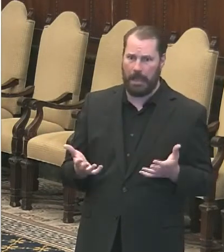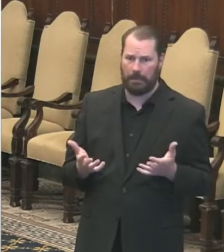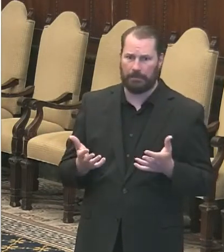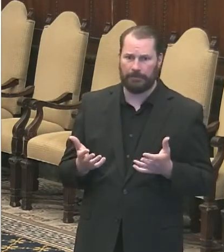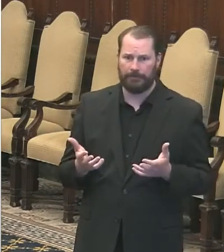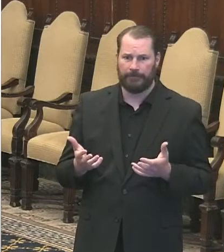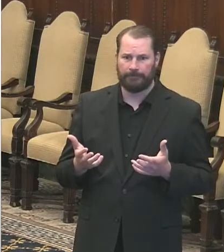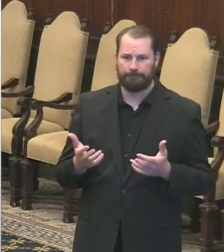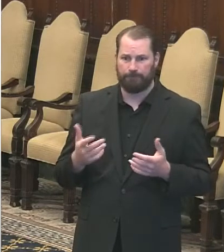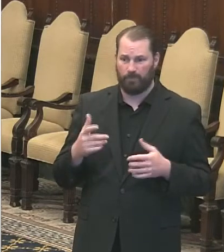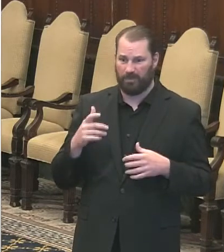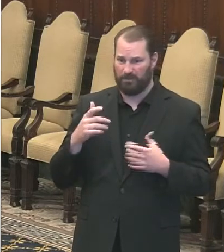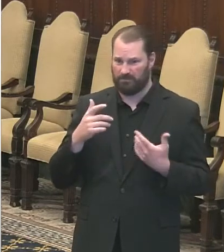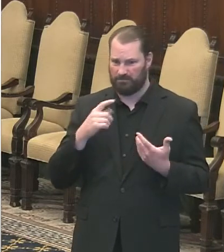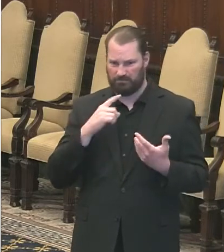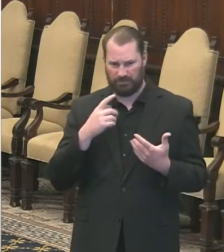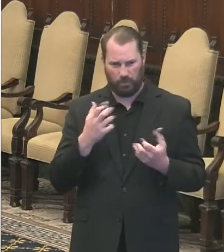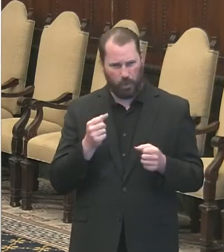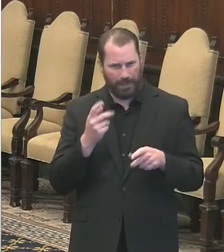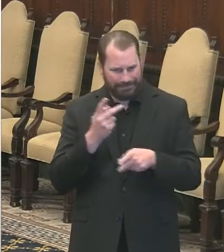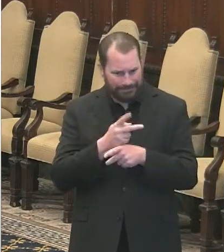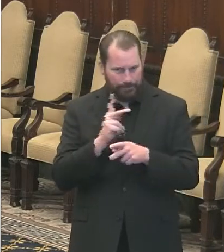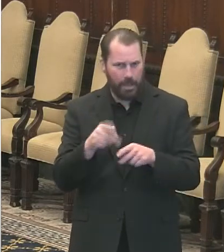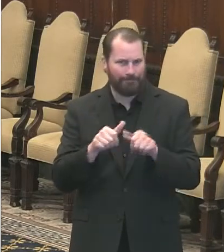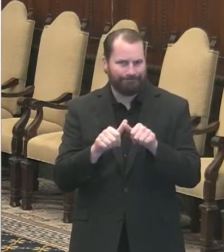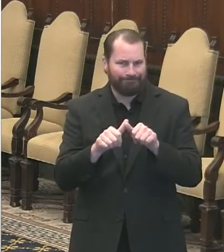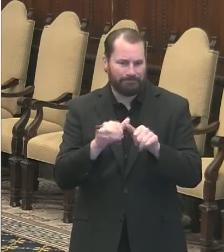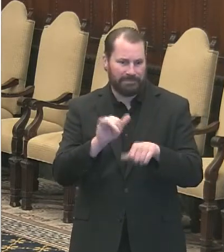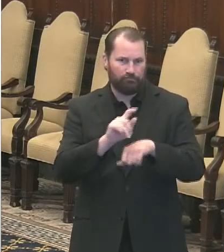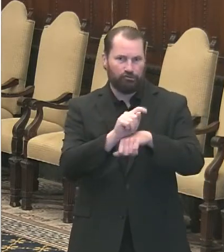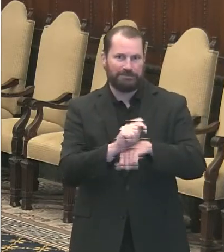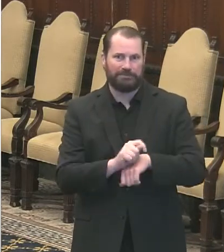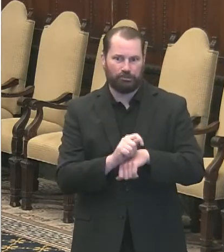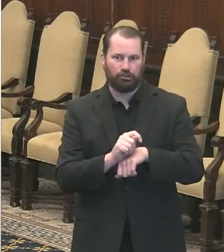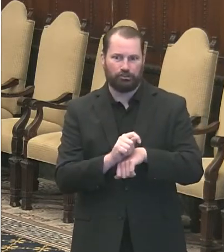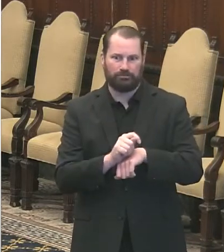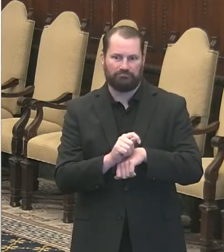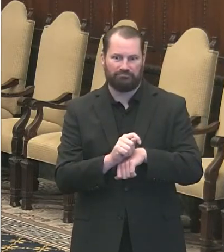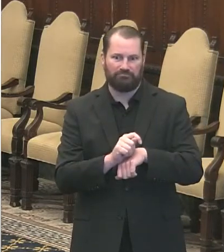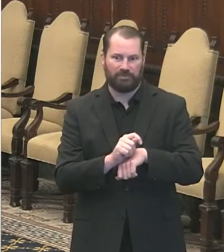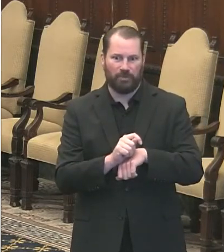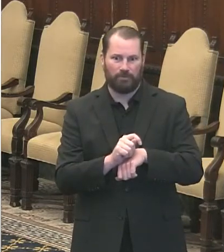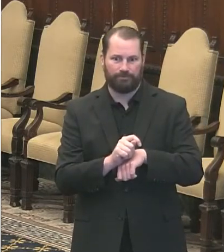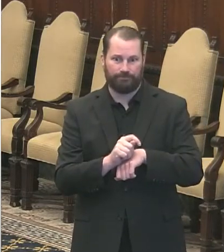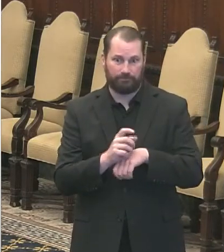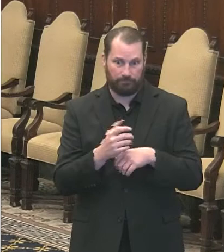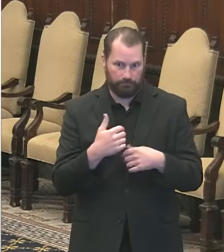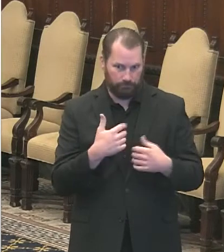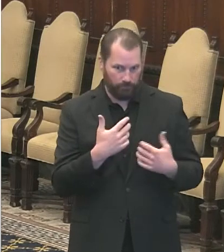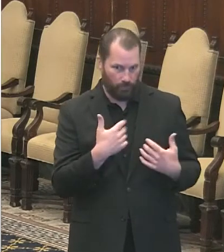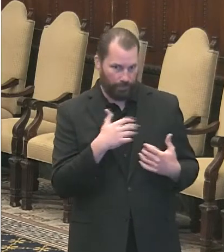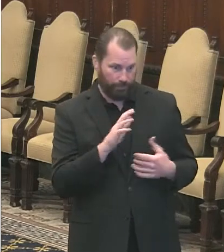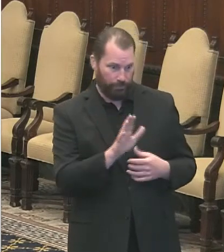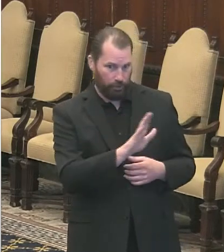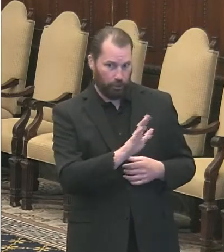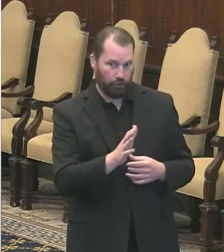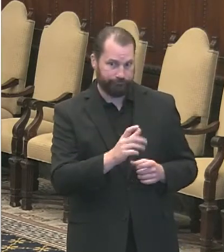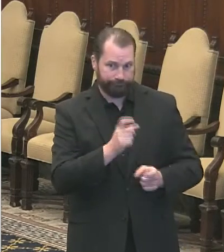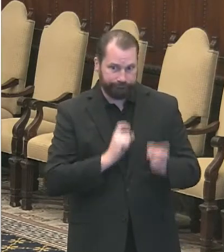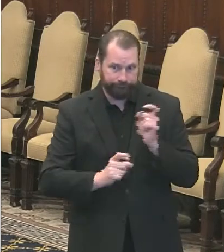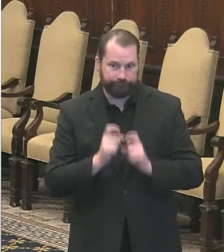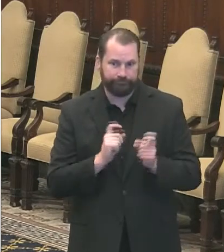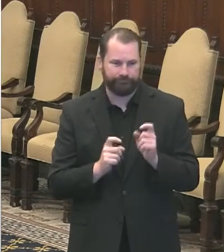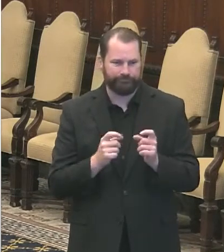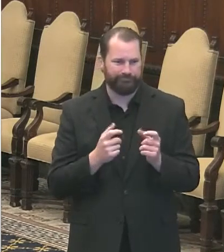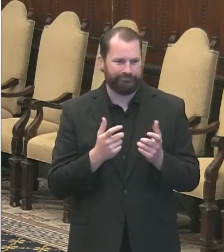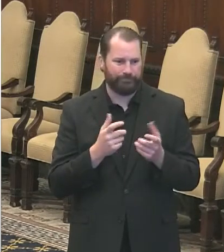strong tradition continues in Philadelphia, and it's through their generosity and through their philanthropy that we're able to keep this festival free and